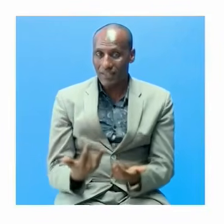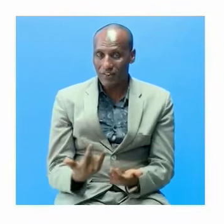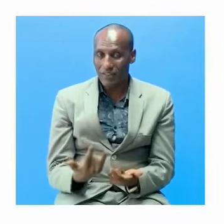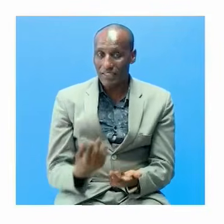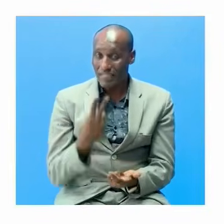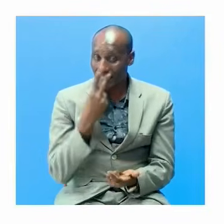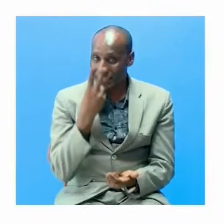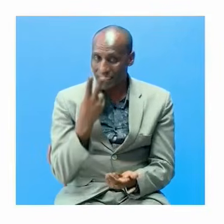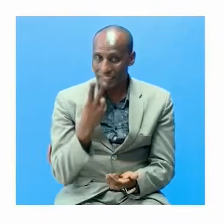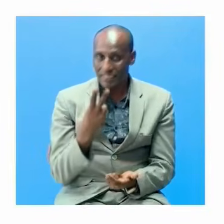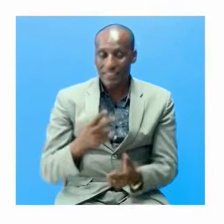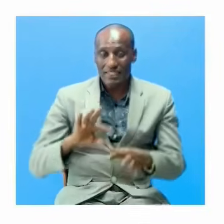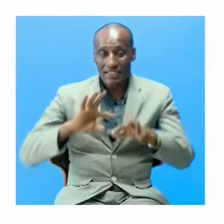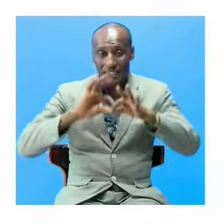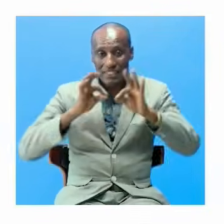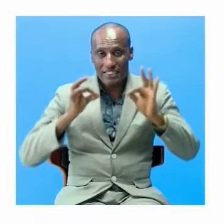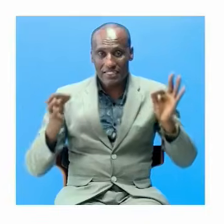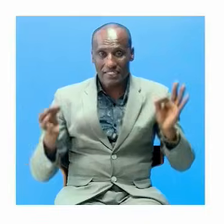sure.